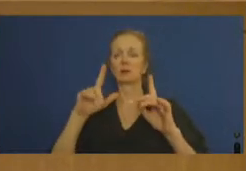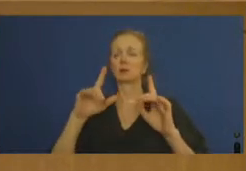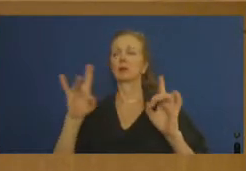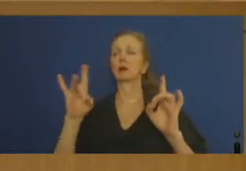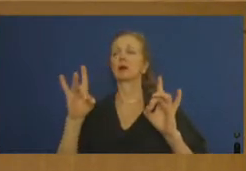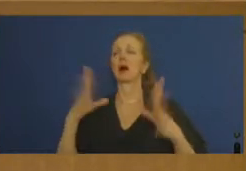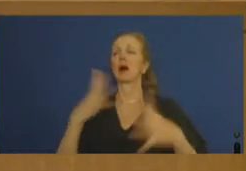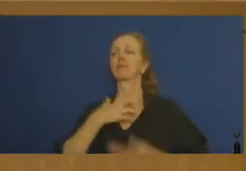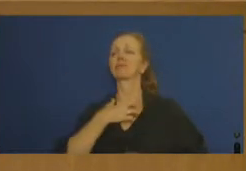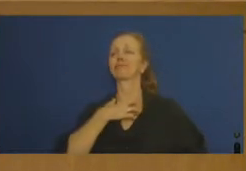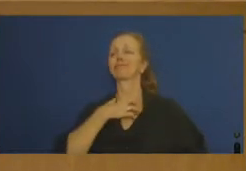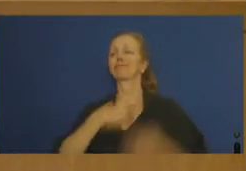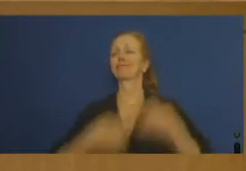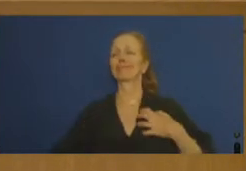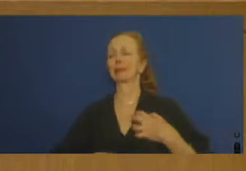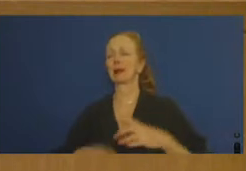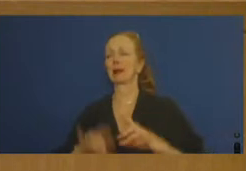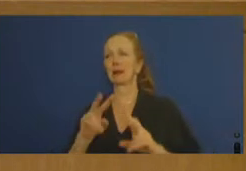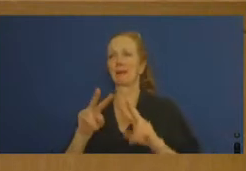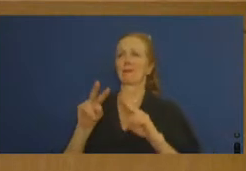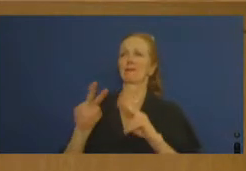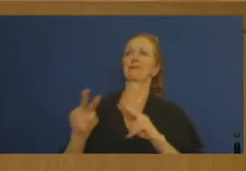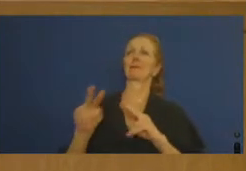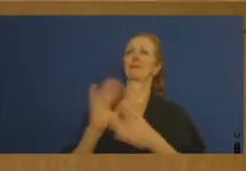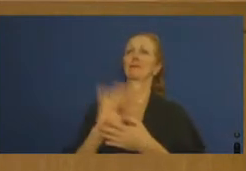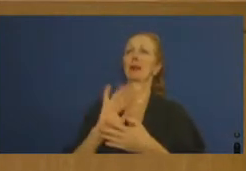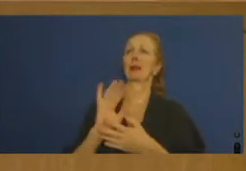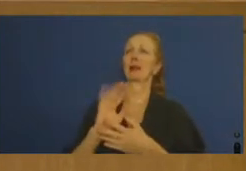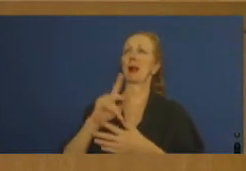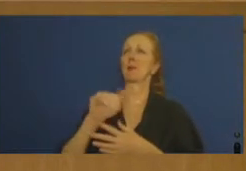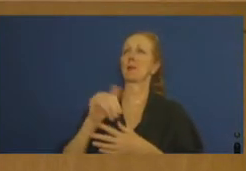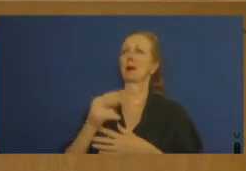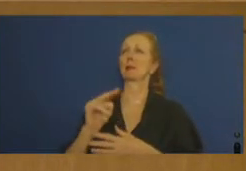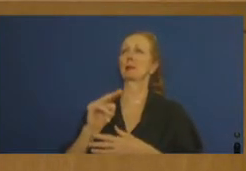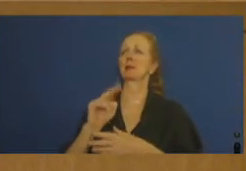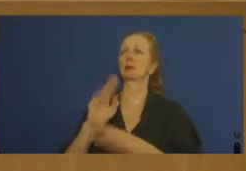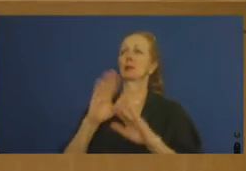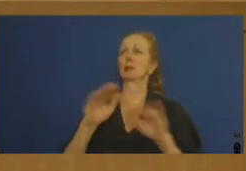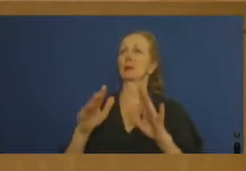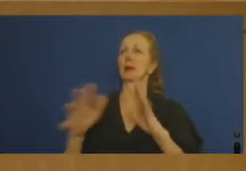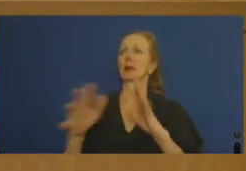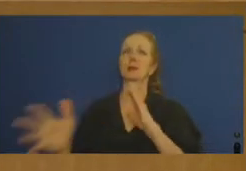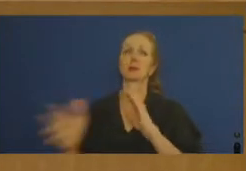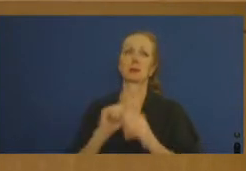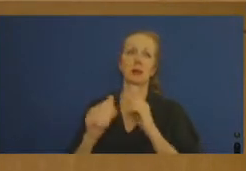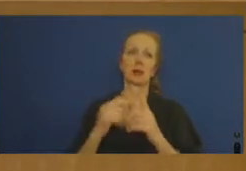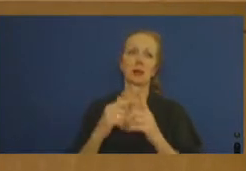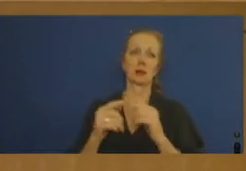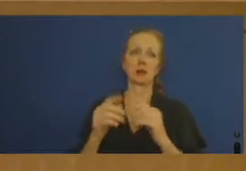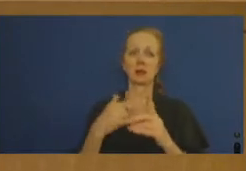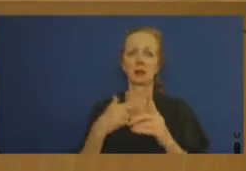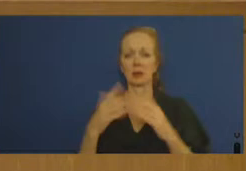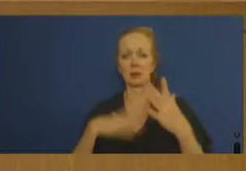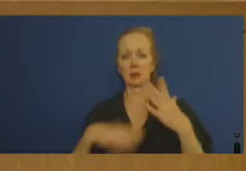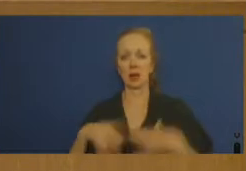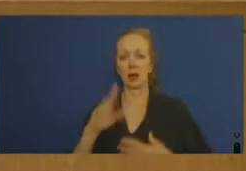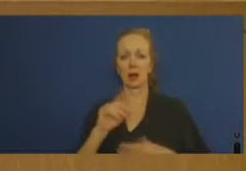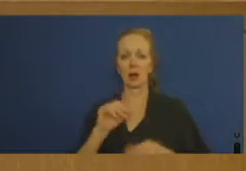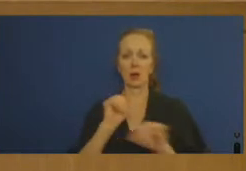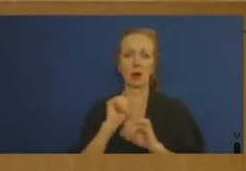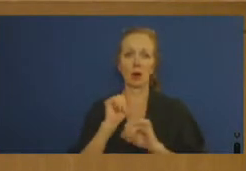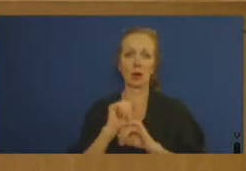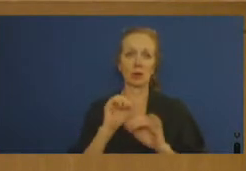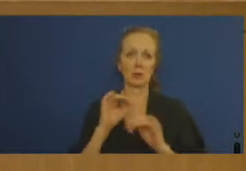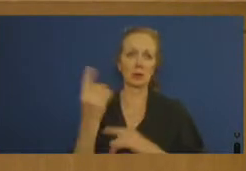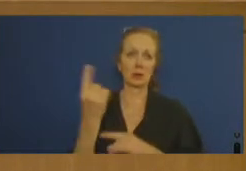and horrific images and videos of Palestinian children being massacred. And yet I proceed to get dressed, go to work, where I spend my days